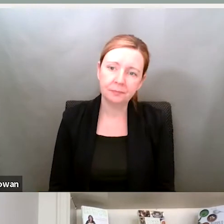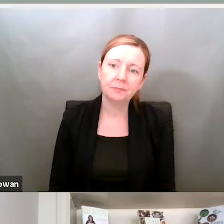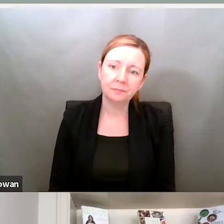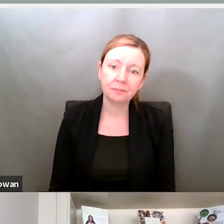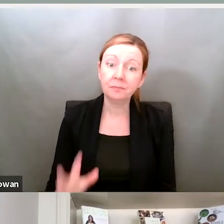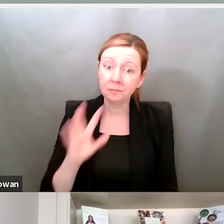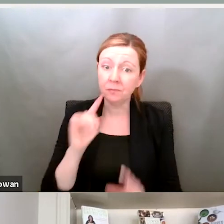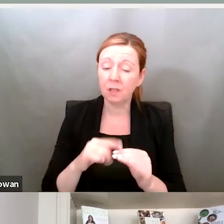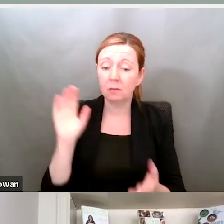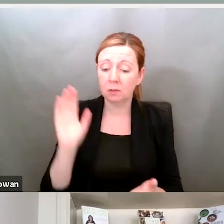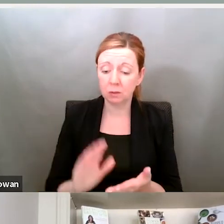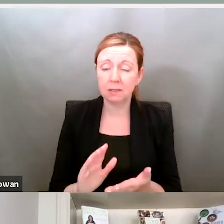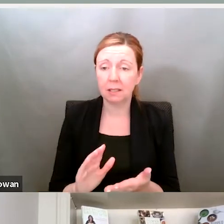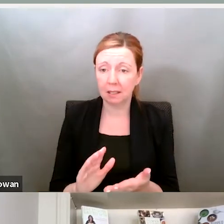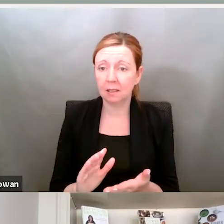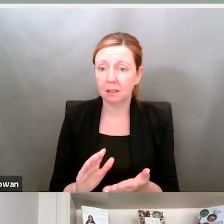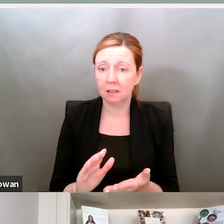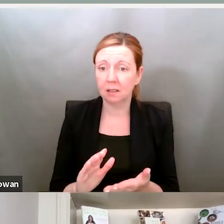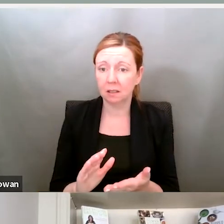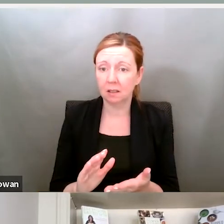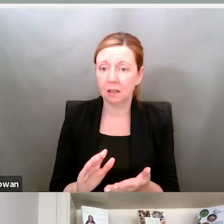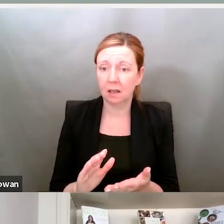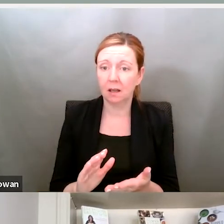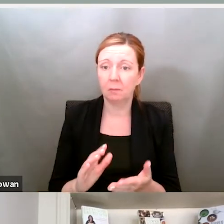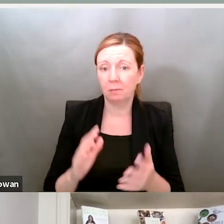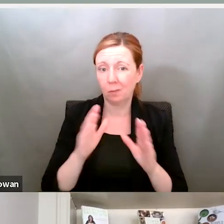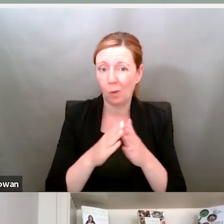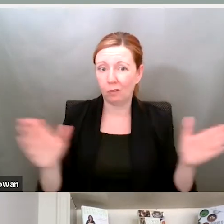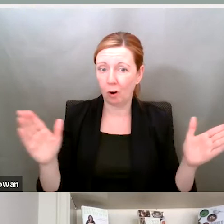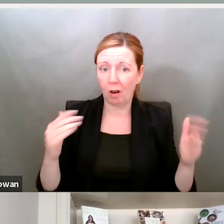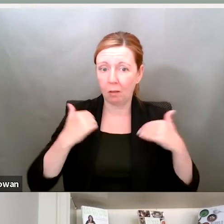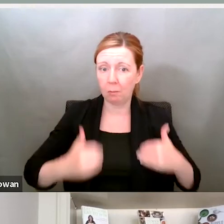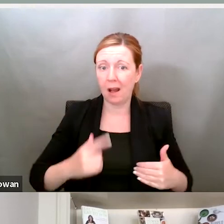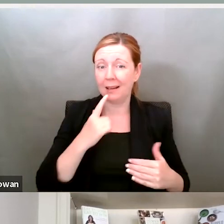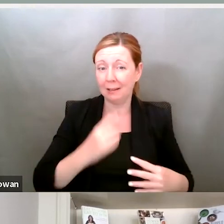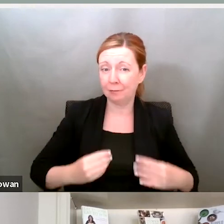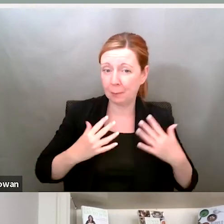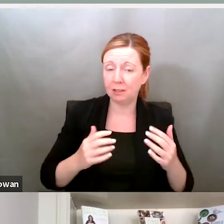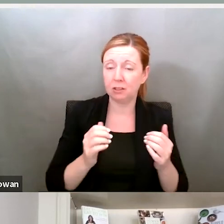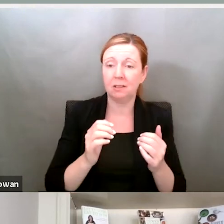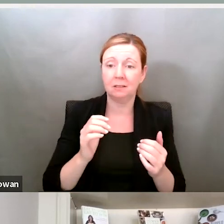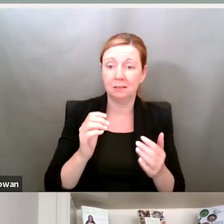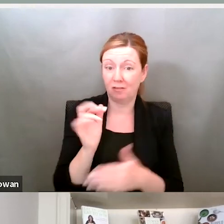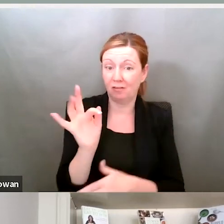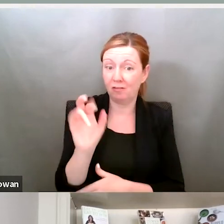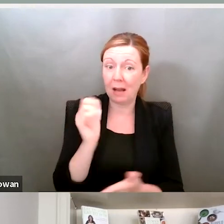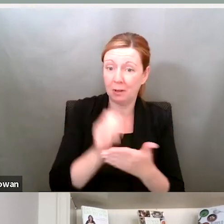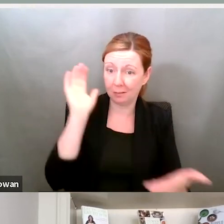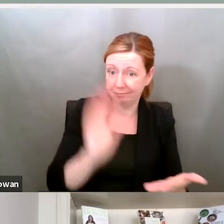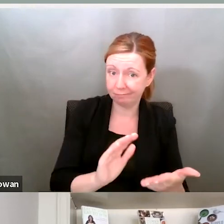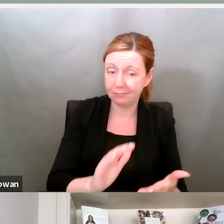we talked about reducing overall body inflammation with fiber. Mm-hmm. And then the